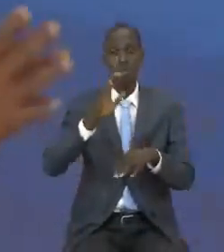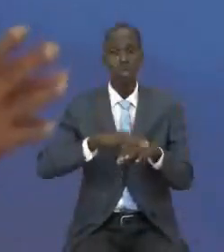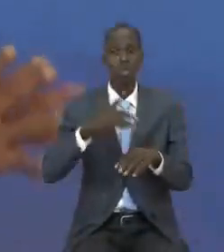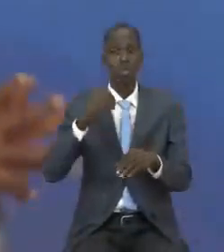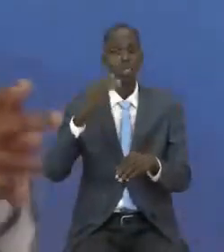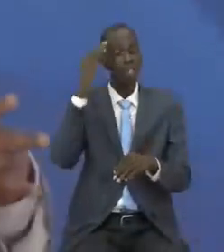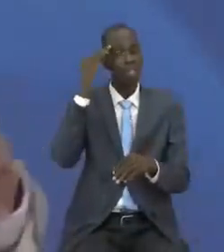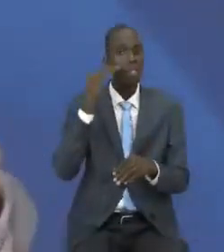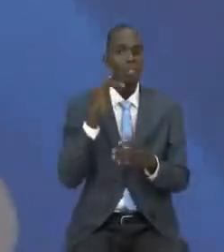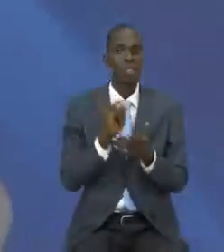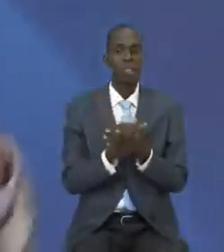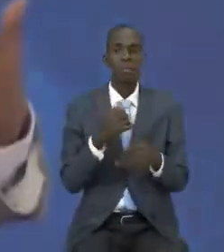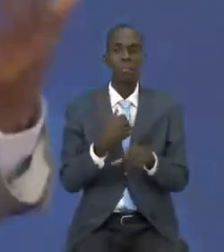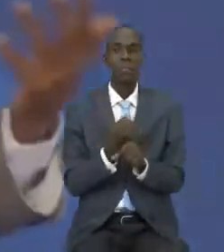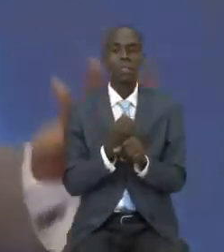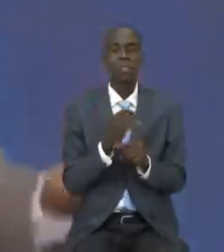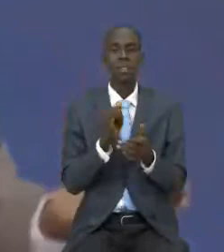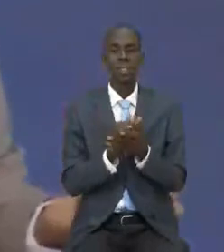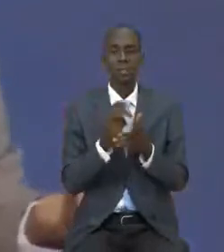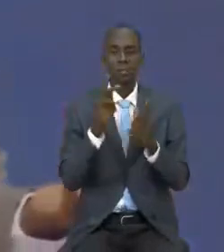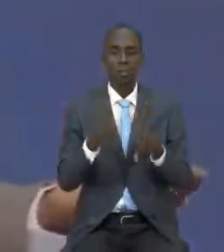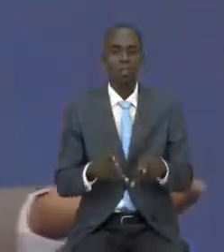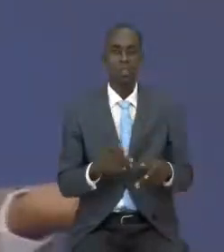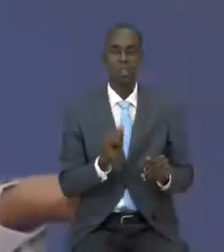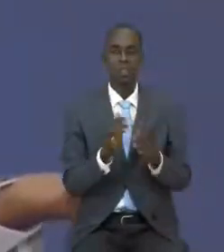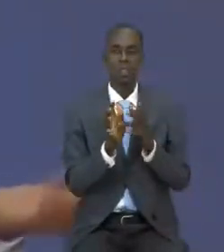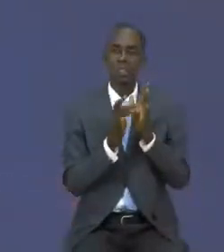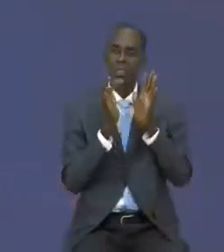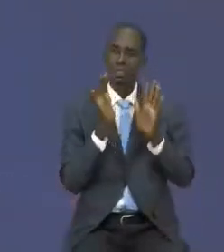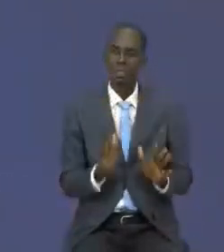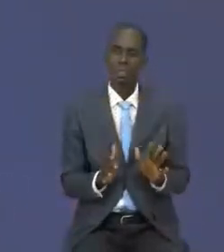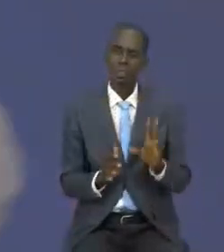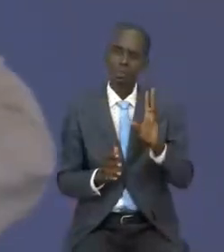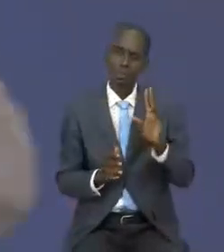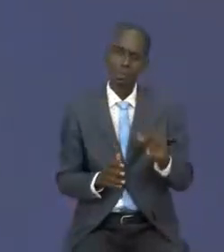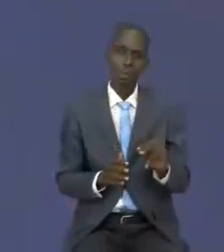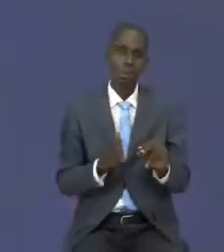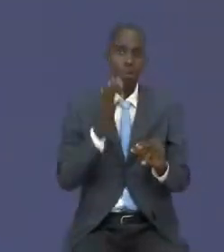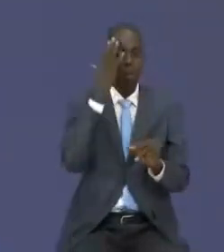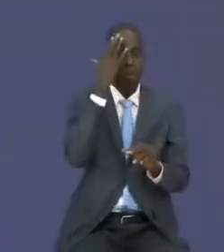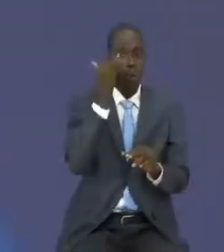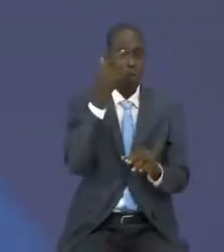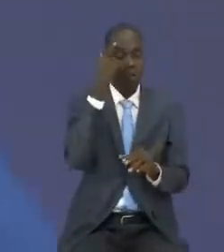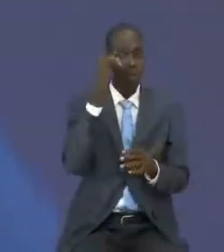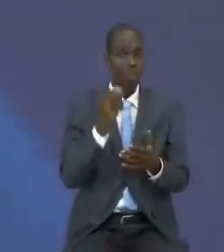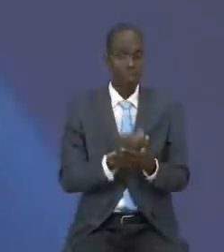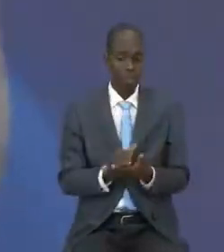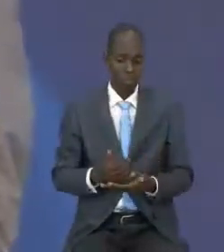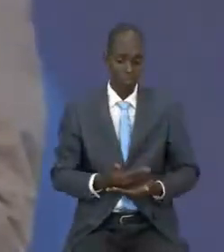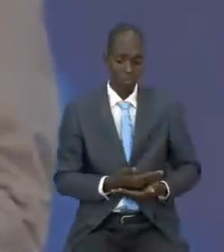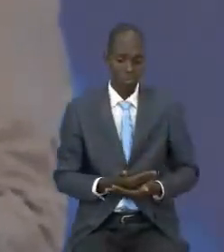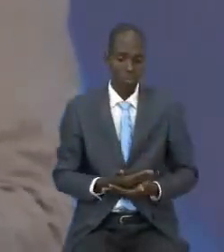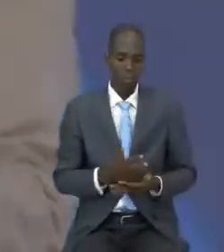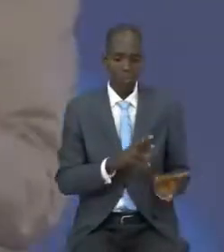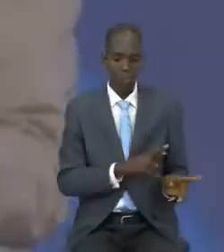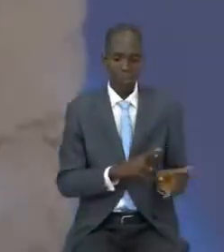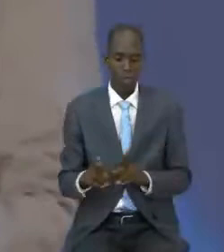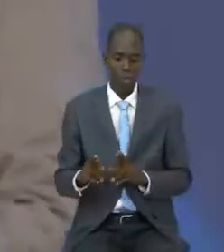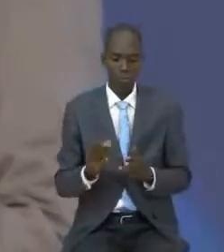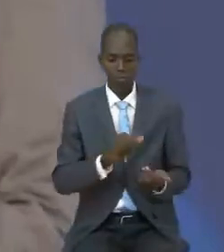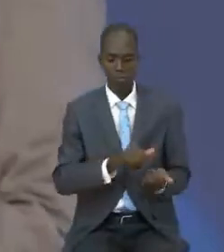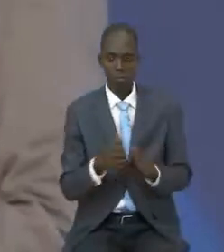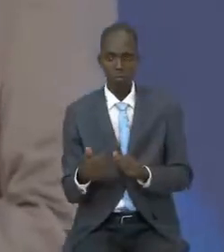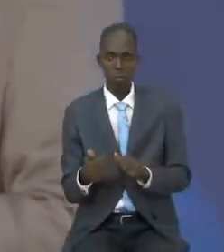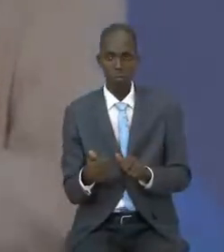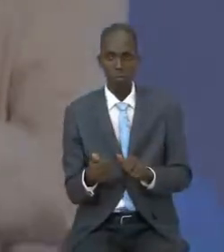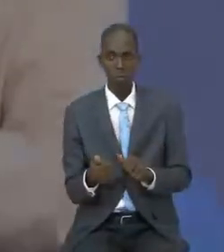a Christian. We know it does not. Why? Because that child already baptized, telling